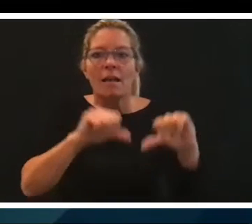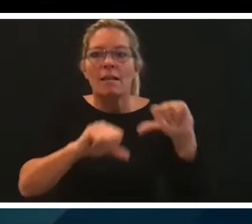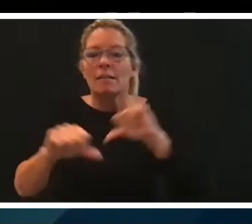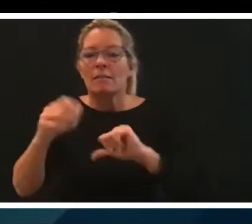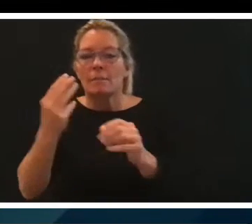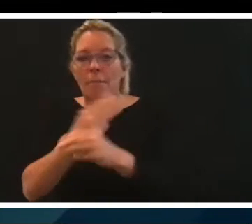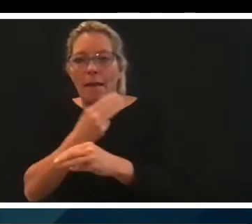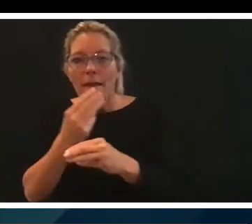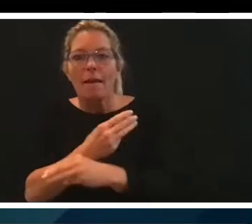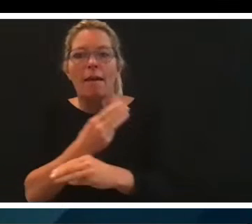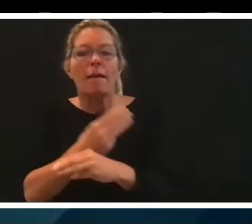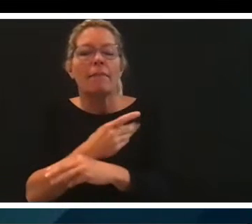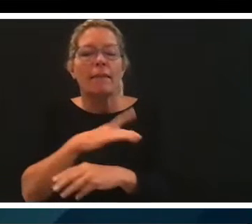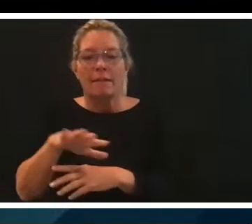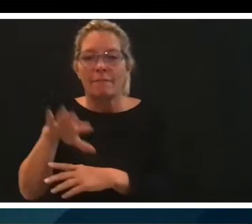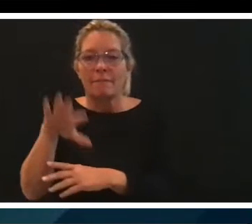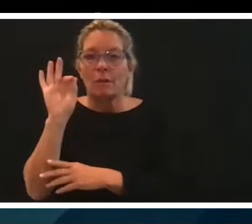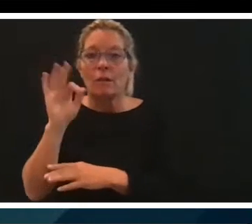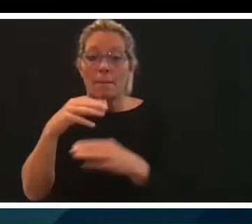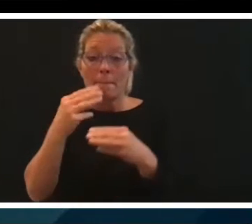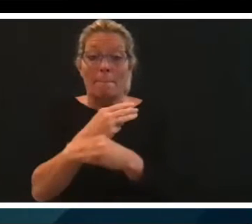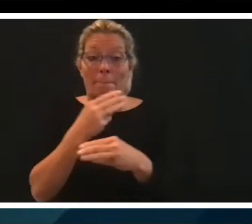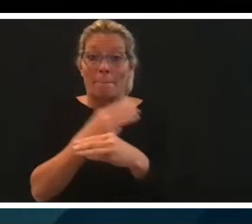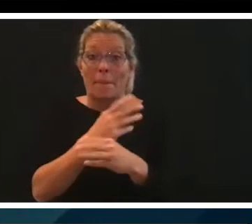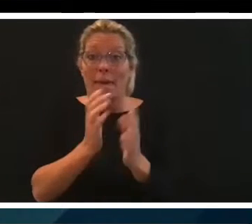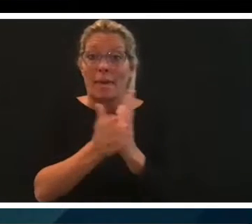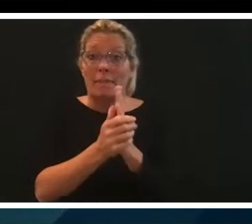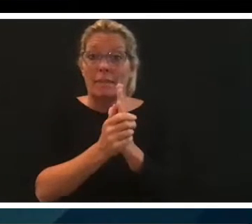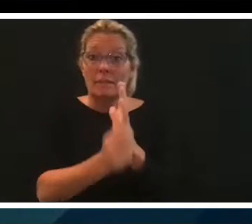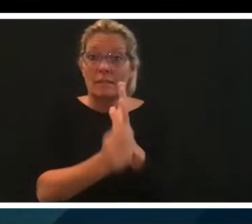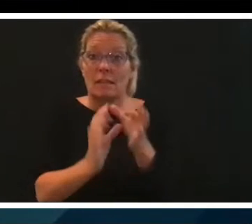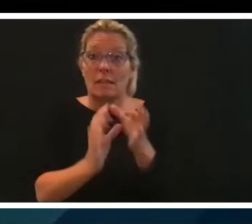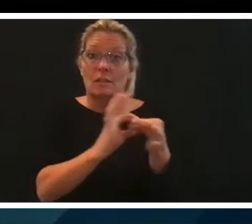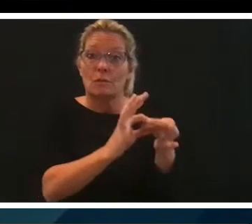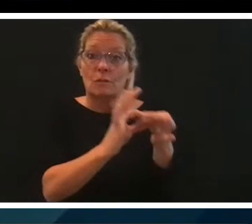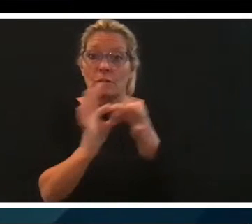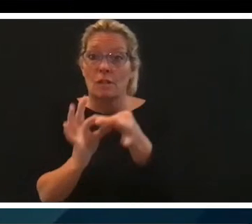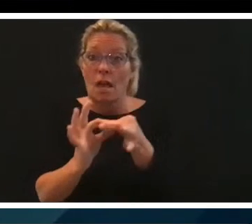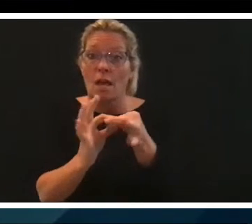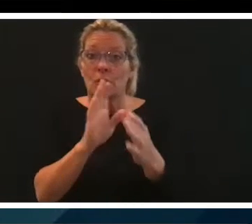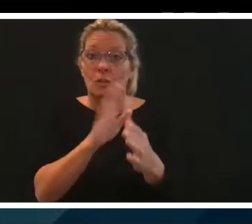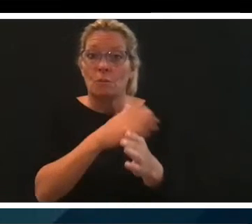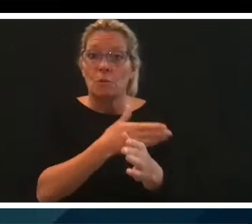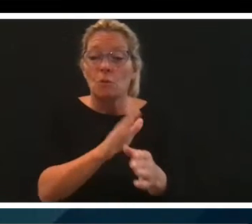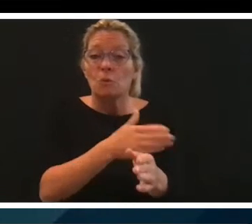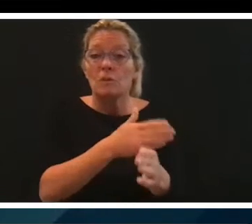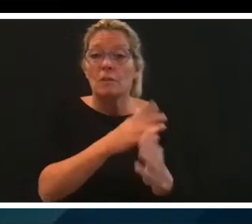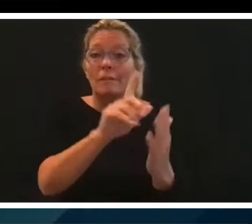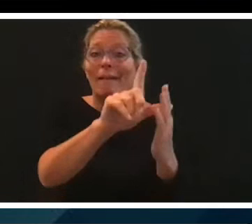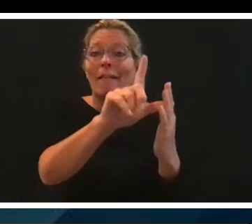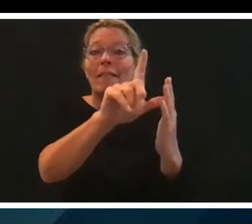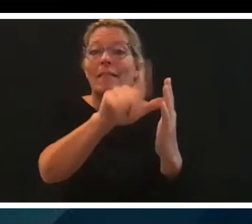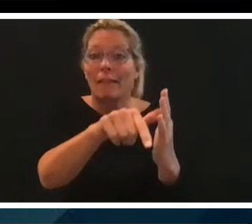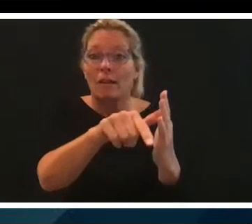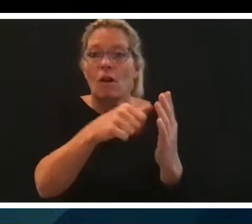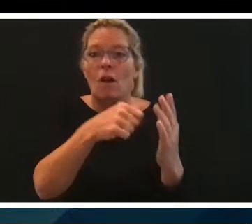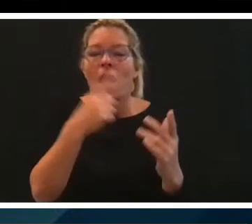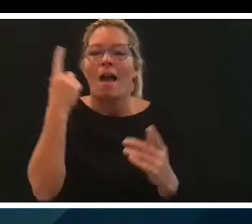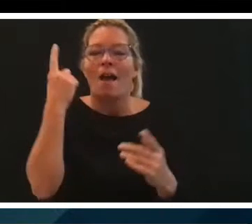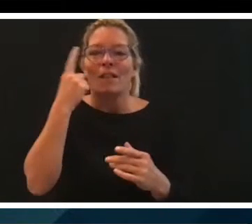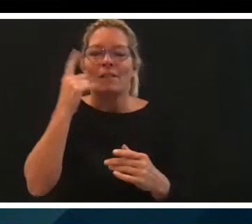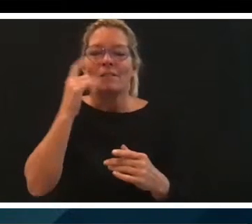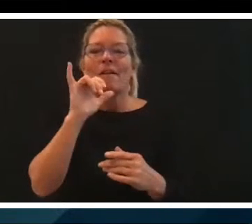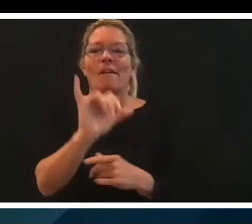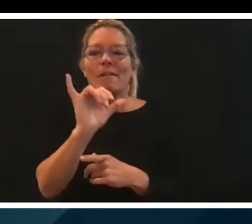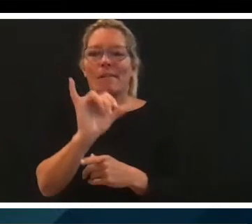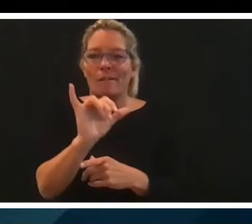I found out that math skills are very tied to music later on. That it's not a coincidence that that all